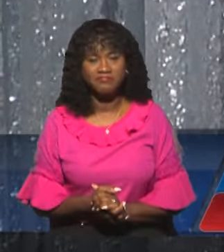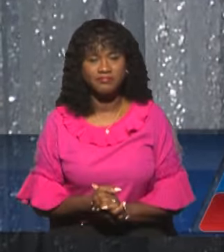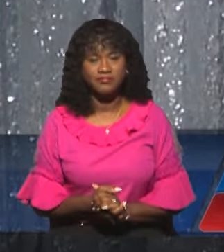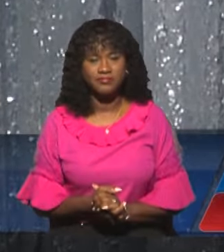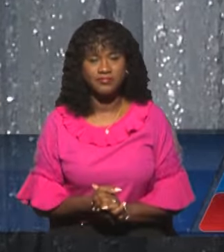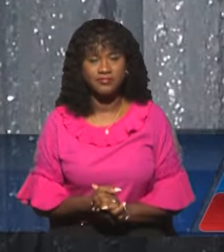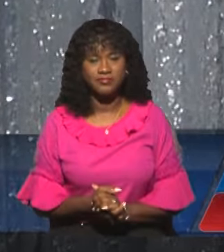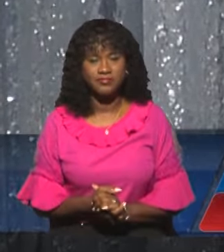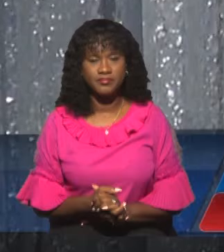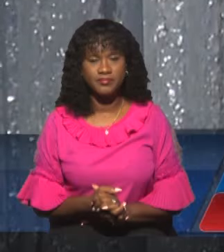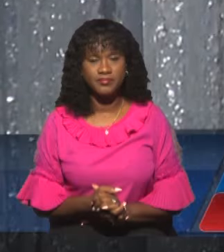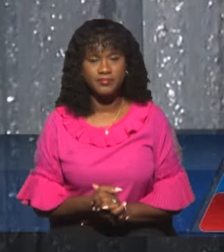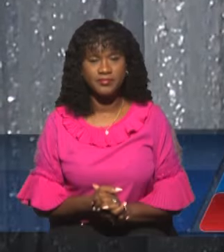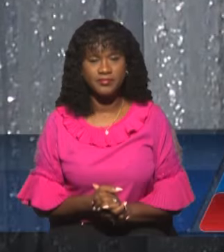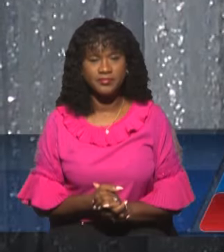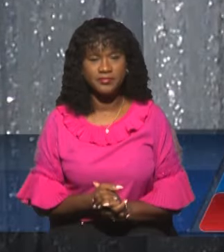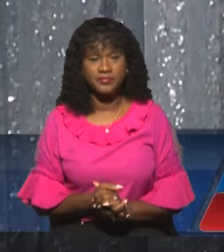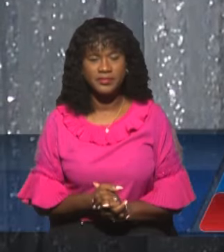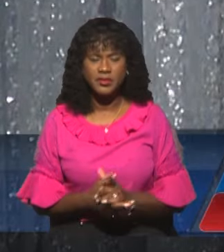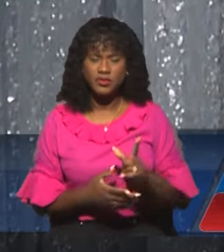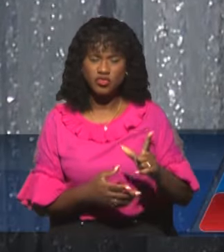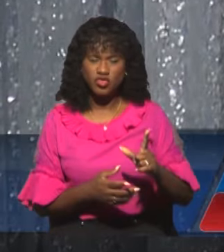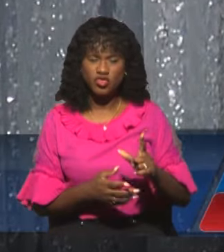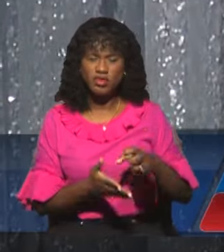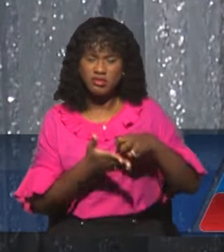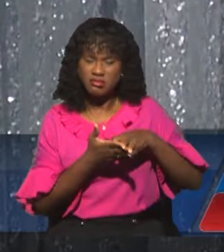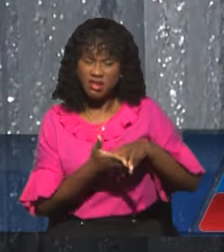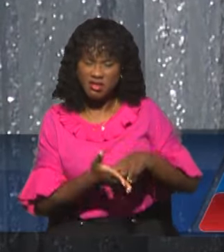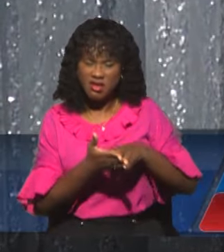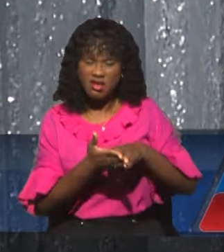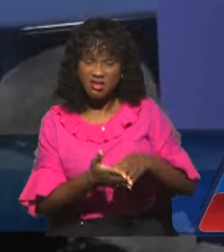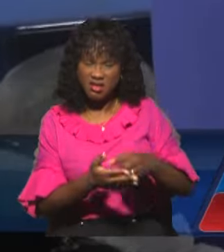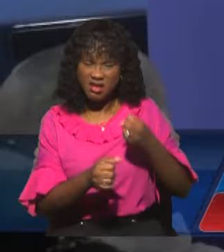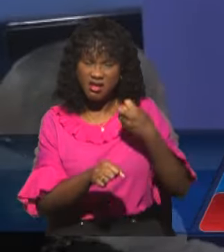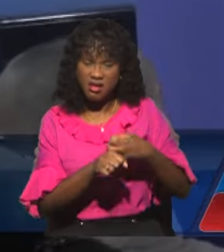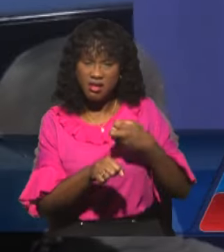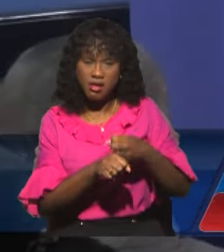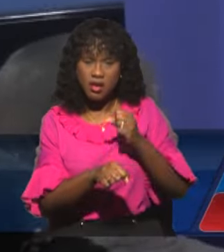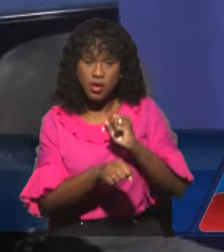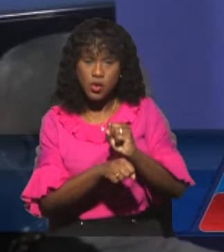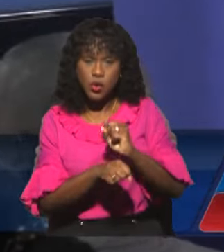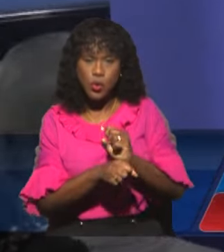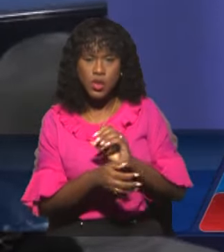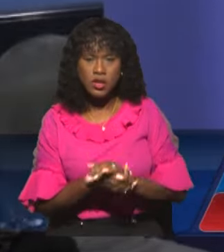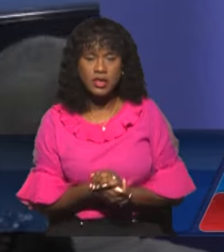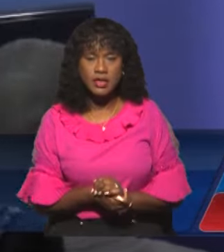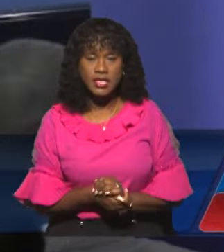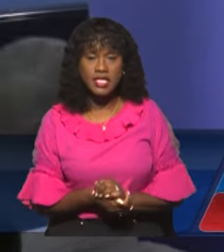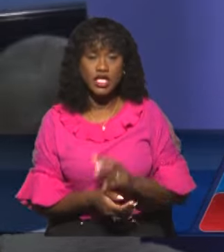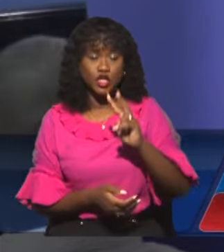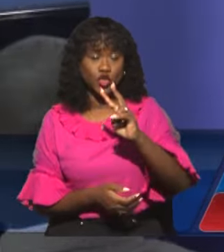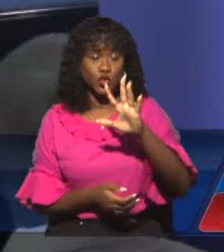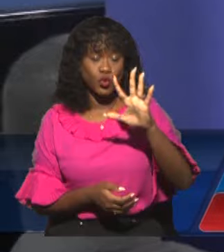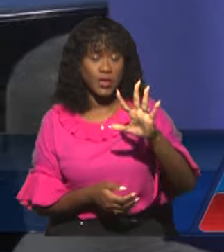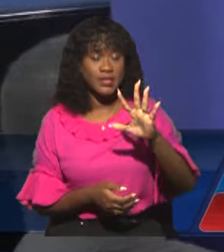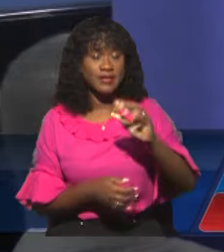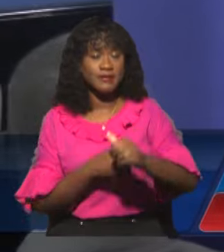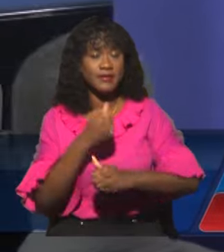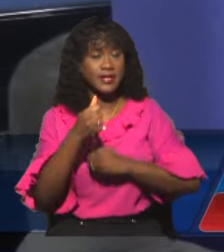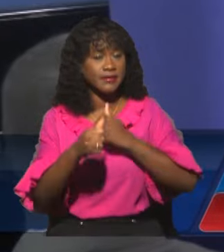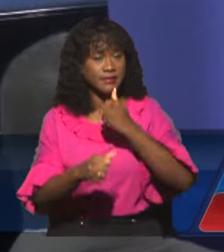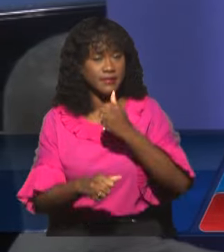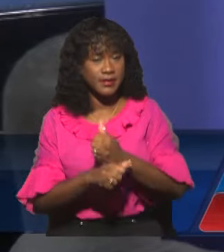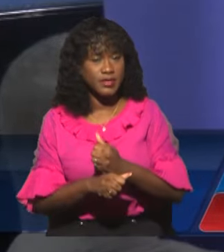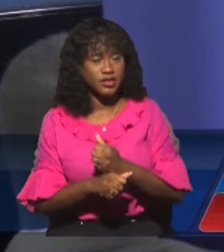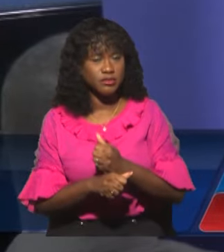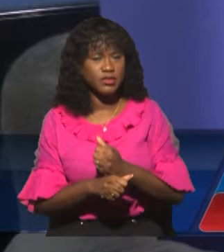Nothing survives unless you have competent, dedicated personnel running same. Court Shamrock's 25th anniversary celebrations